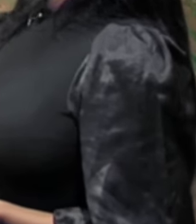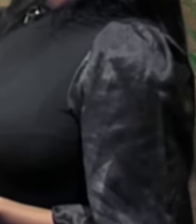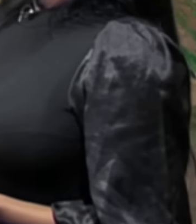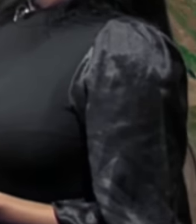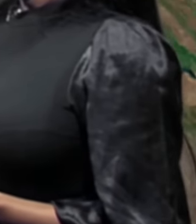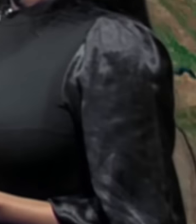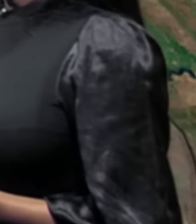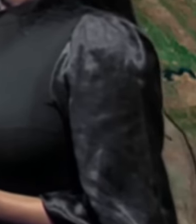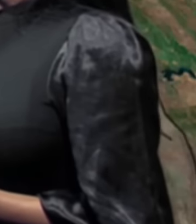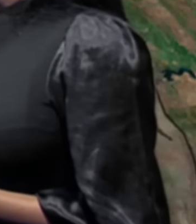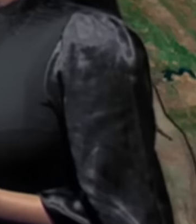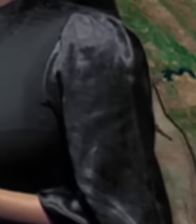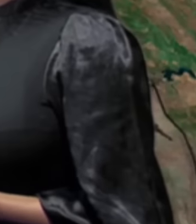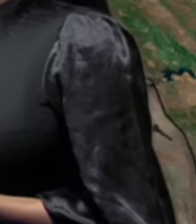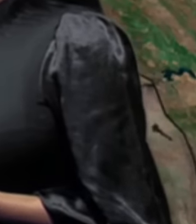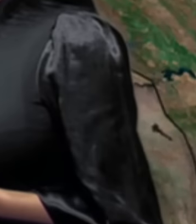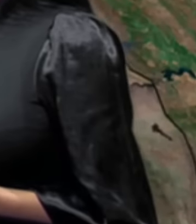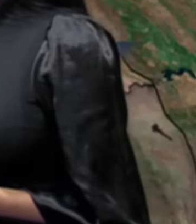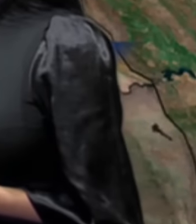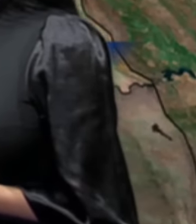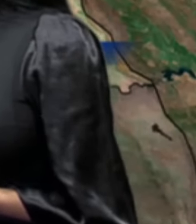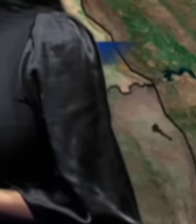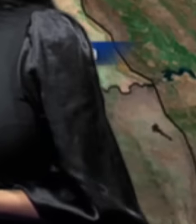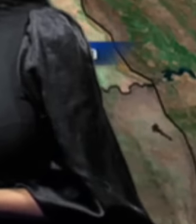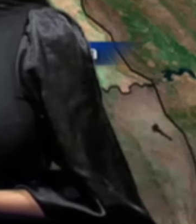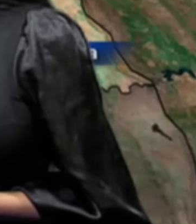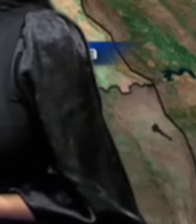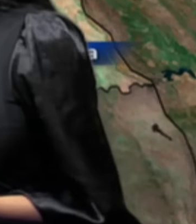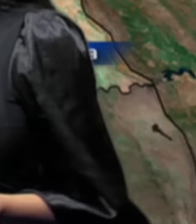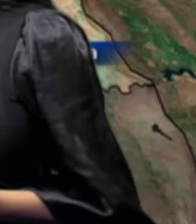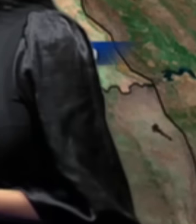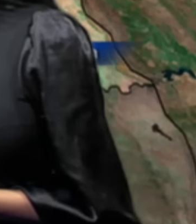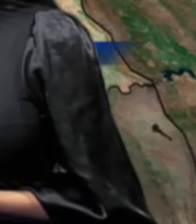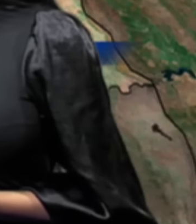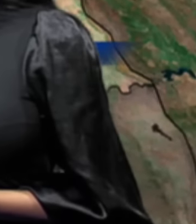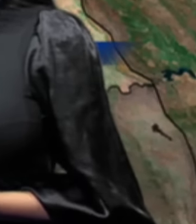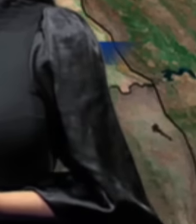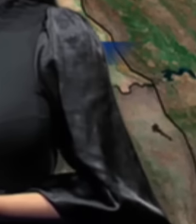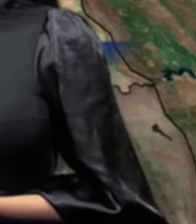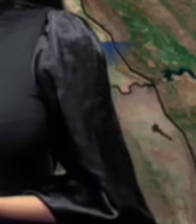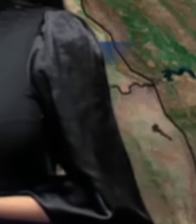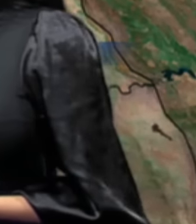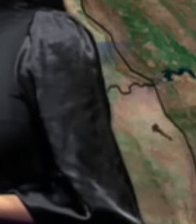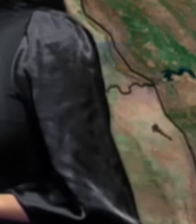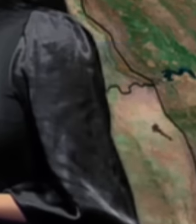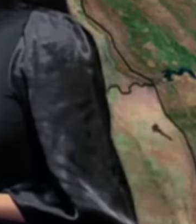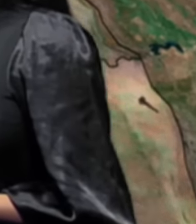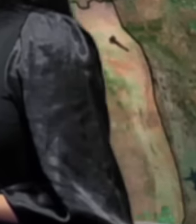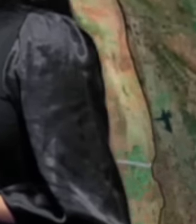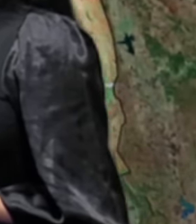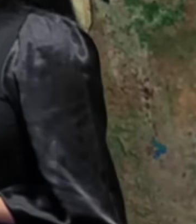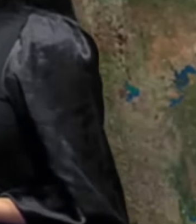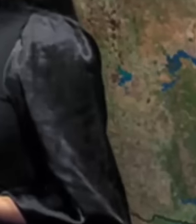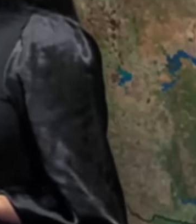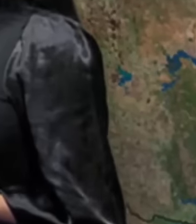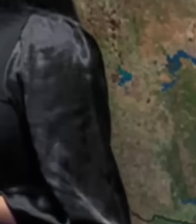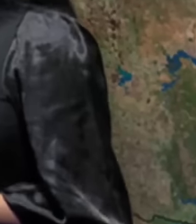32 fa re lebelela Mokopane ka digata di le 21 go ya go di le 33 re lebelela gape porofense